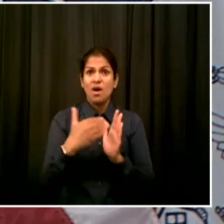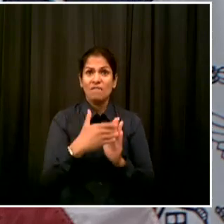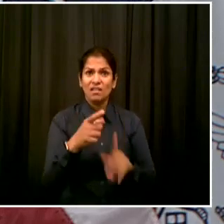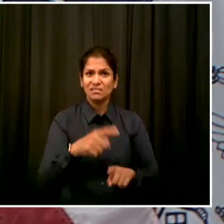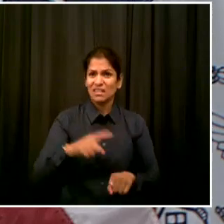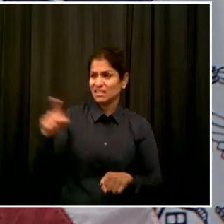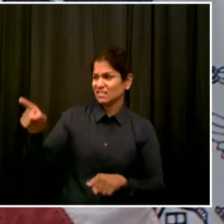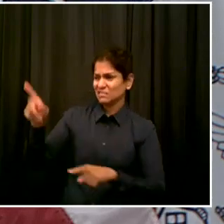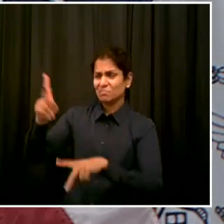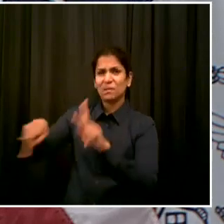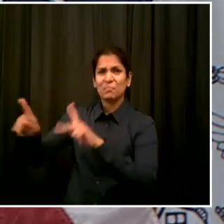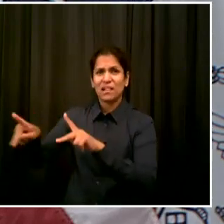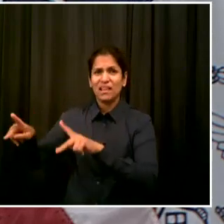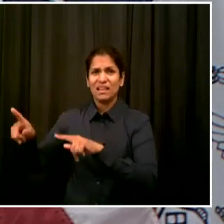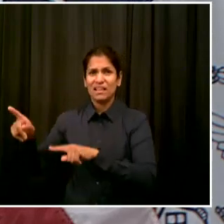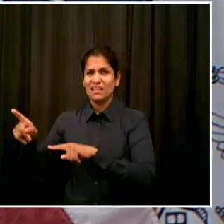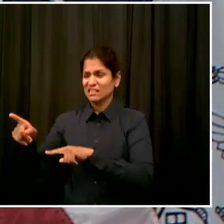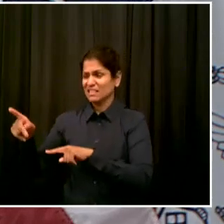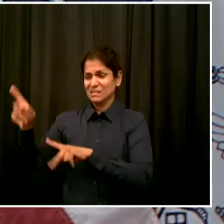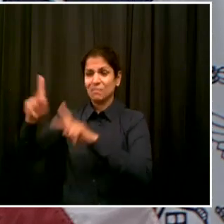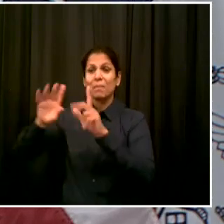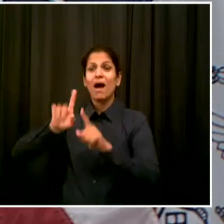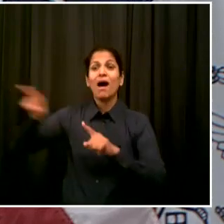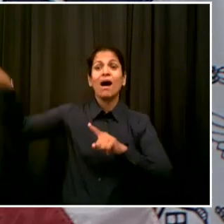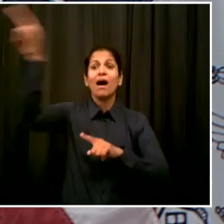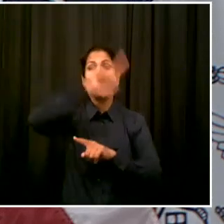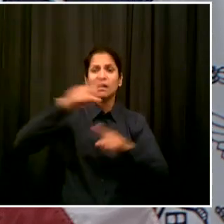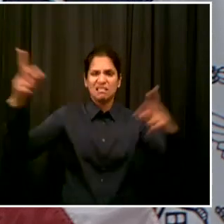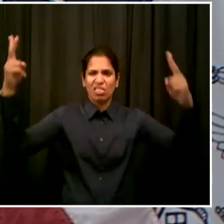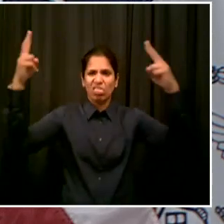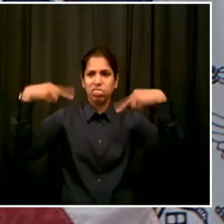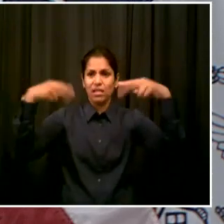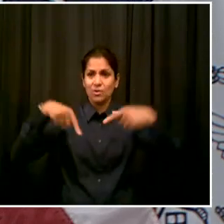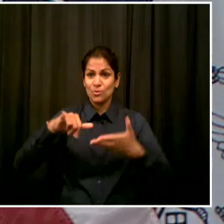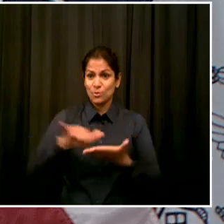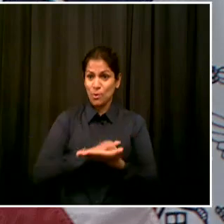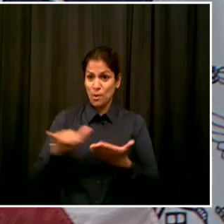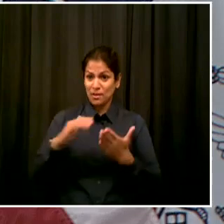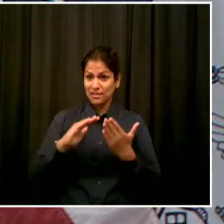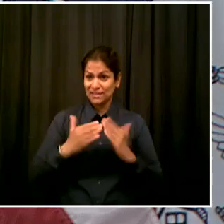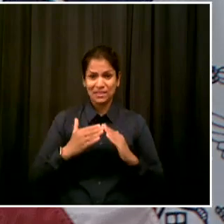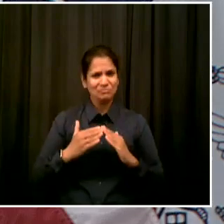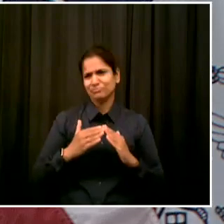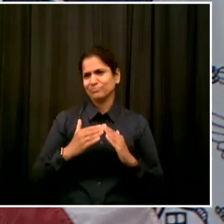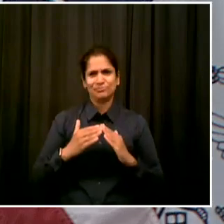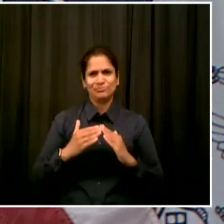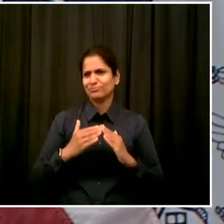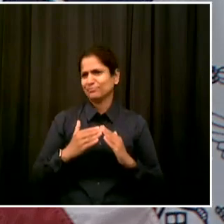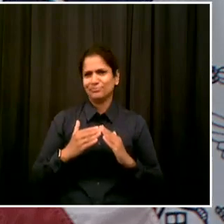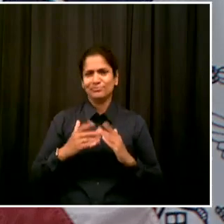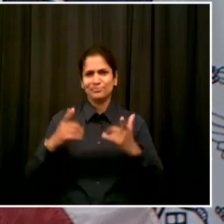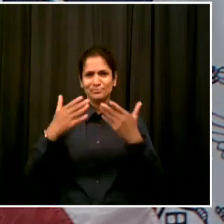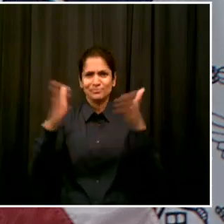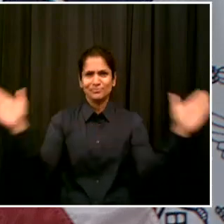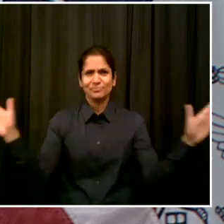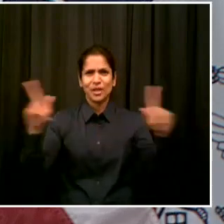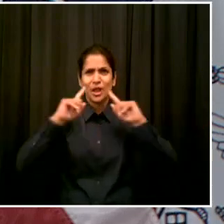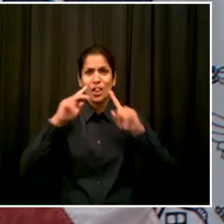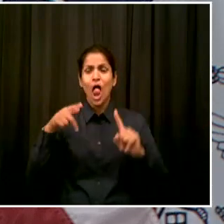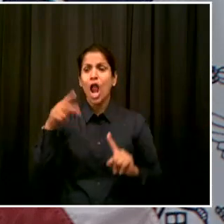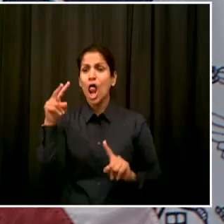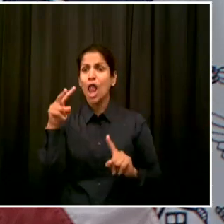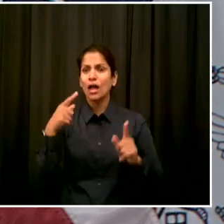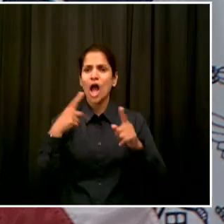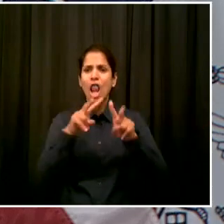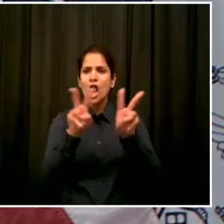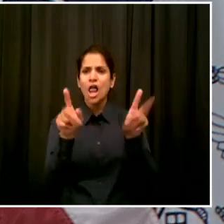Yorkers devoted themselves to fighting back this disease that we've come as far as we've come. You heard the indicators today. You've heard them for weeks on end. That's because people have